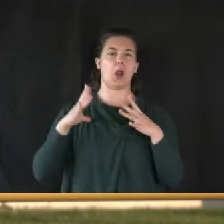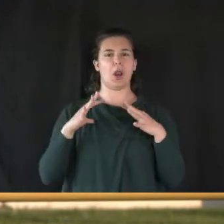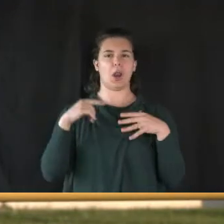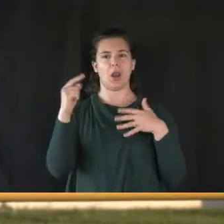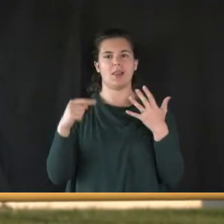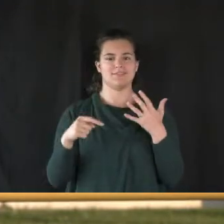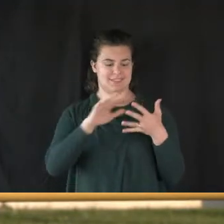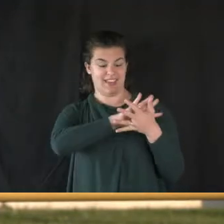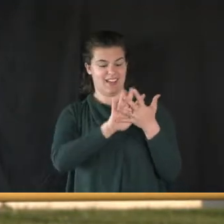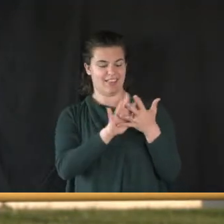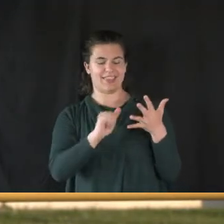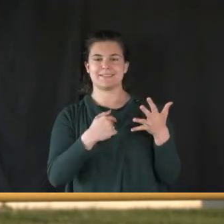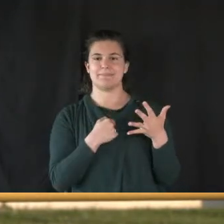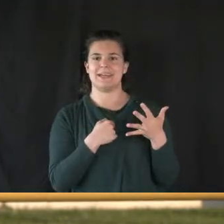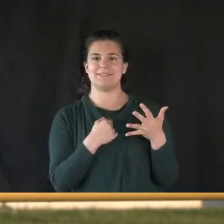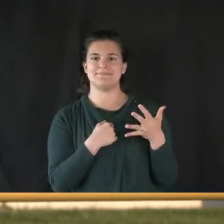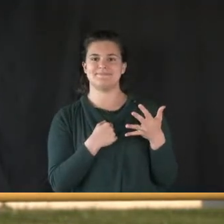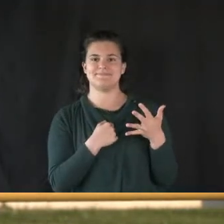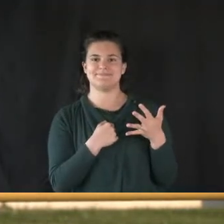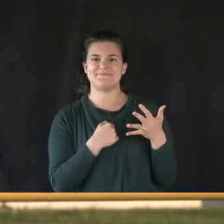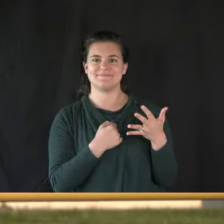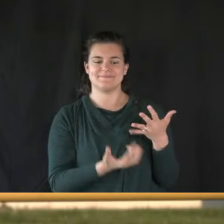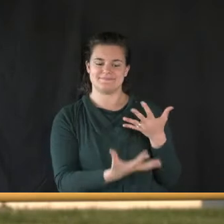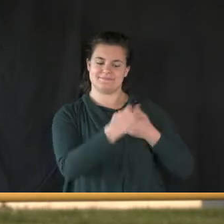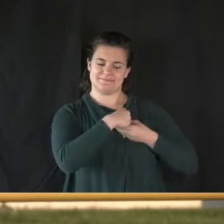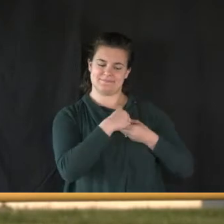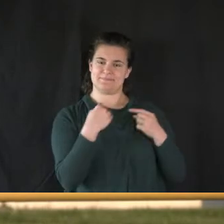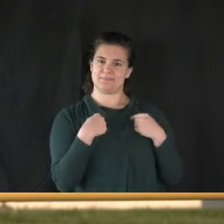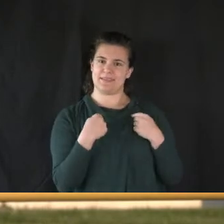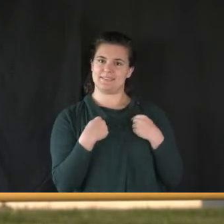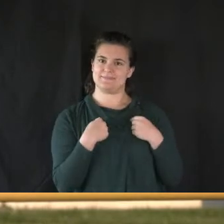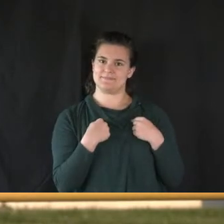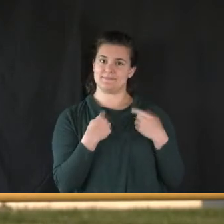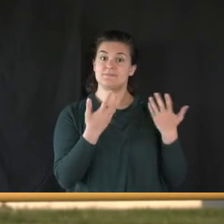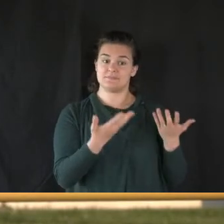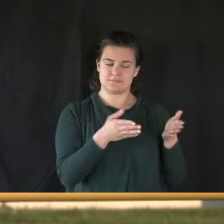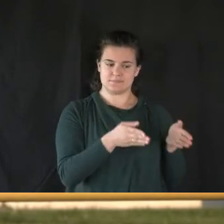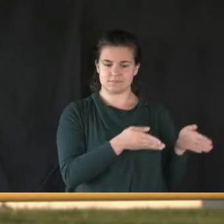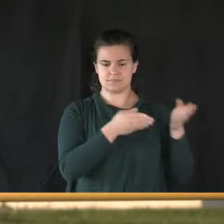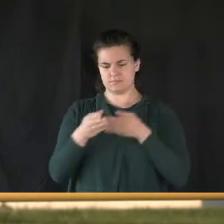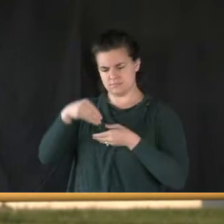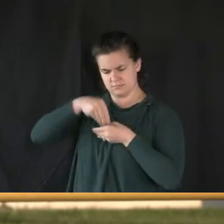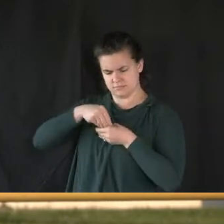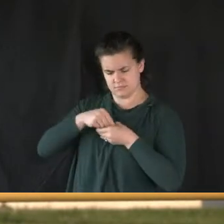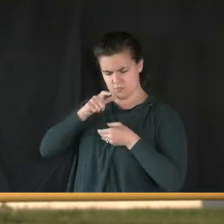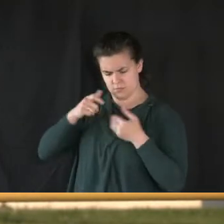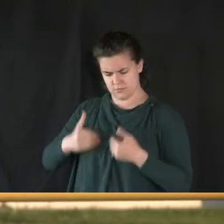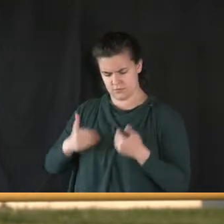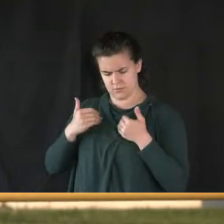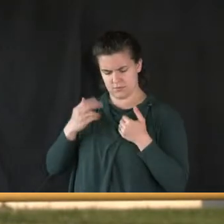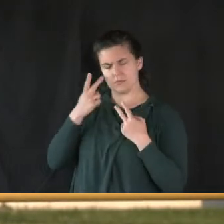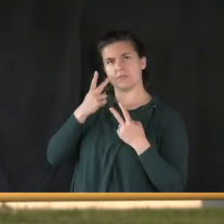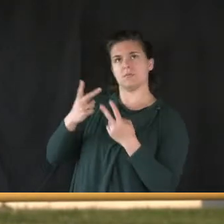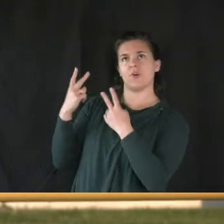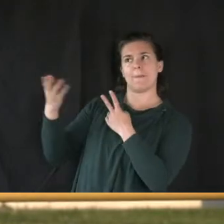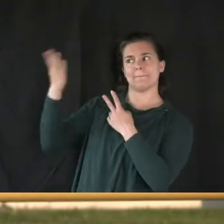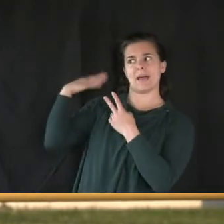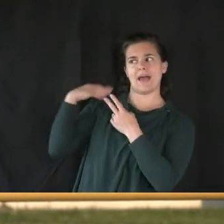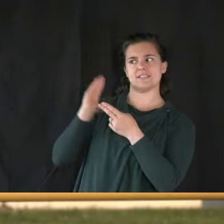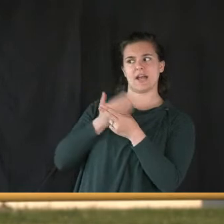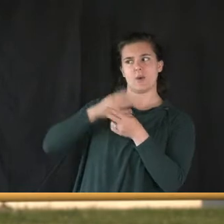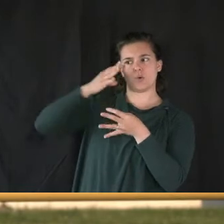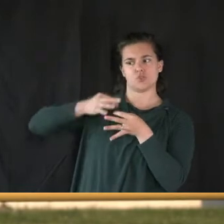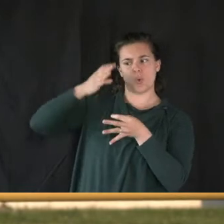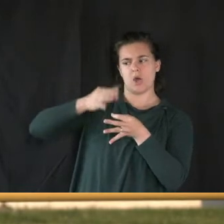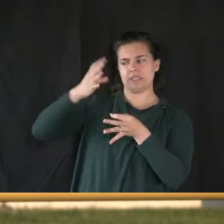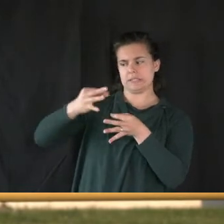that's me. We also define ourselves based on our past and the choices that we made.